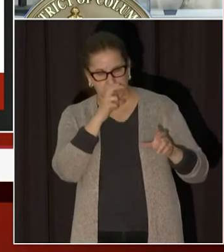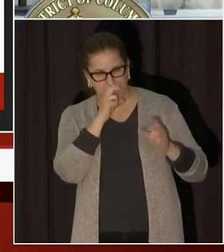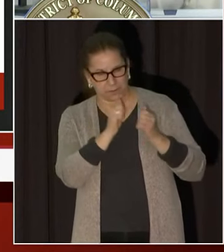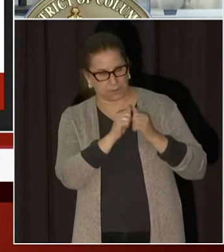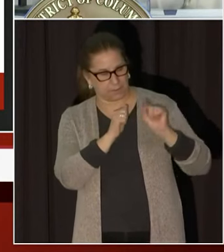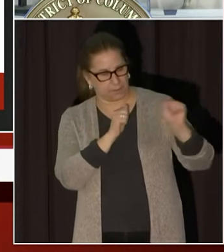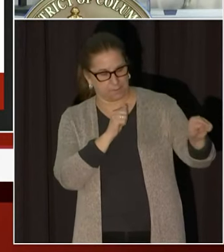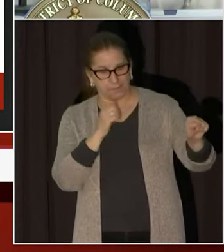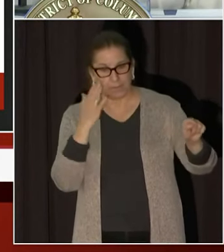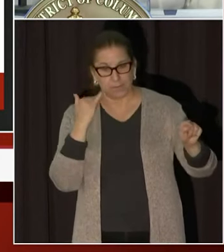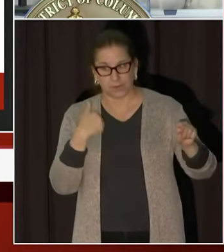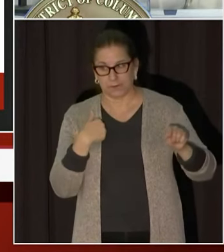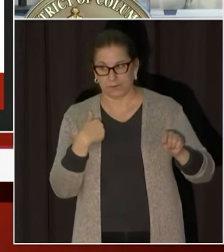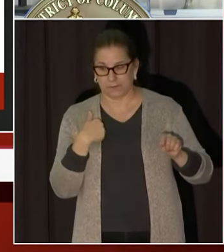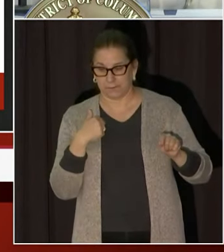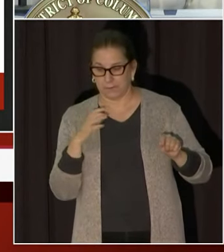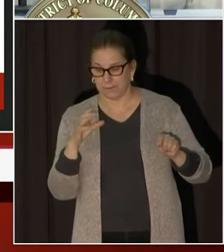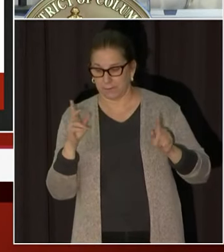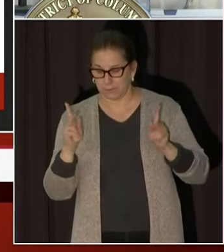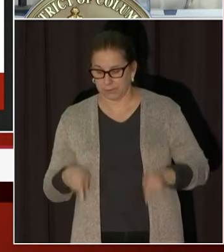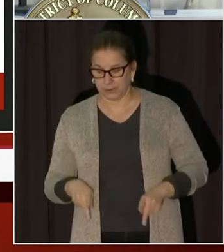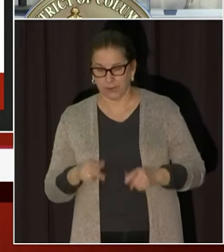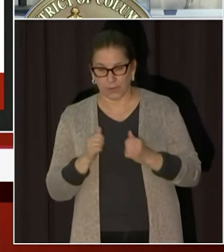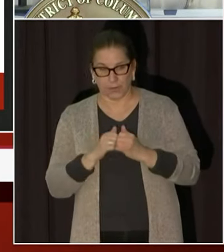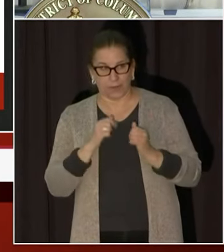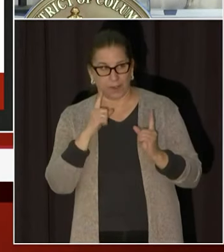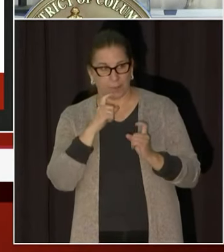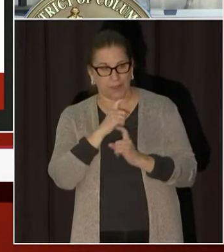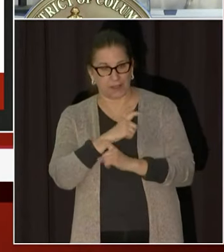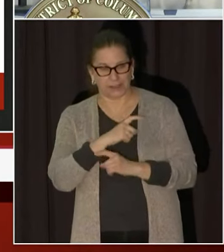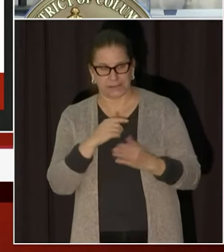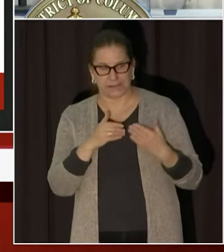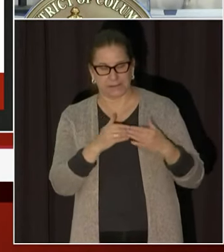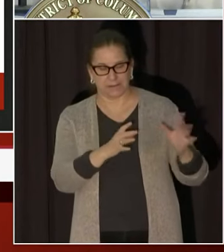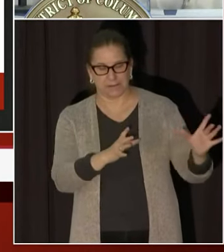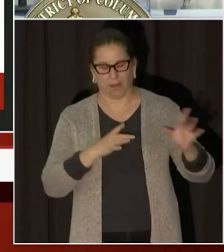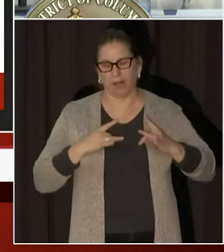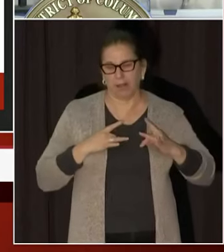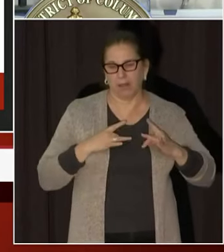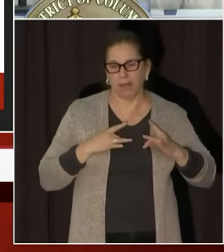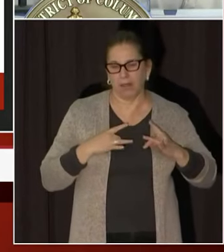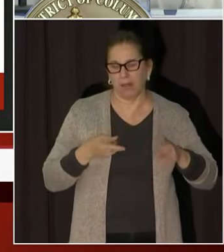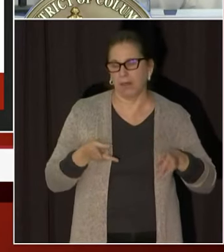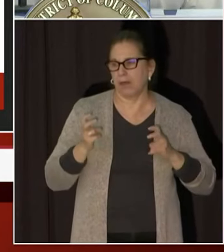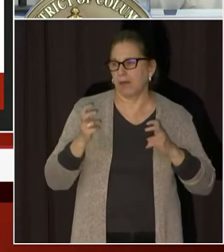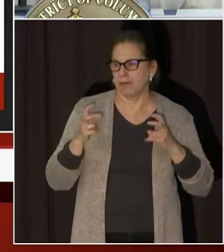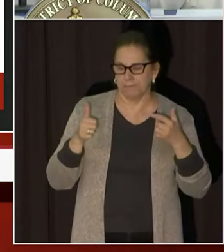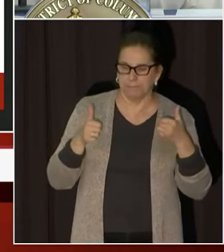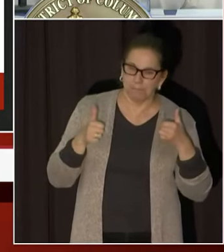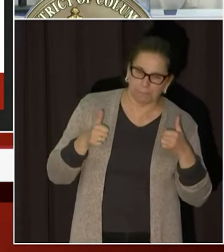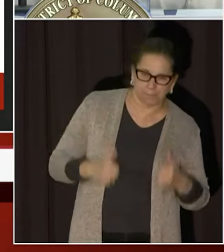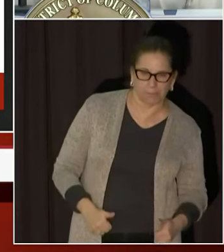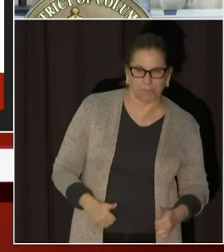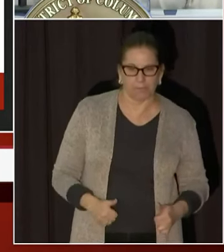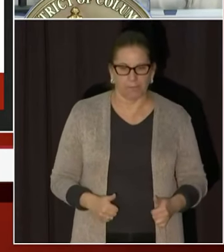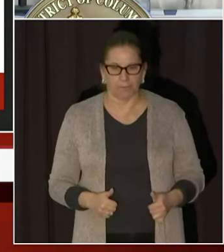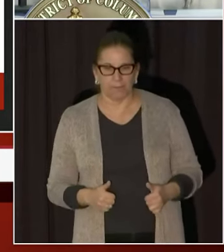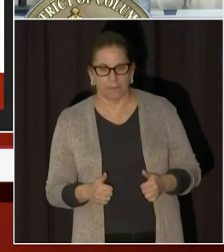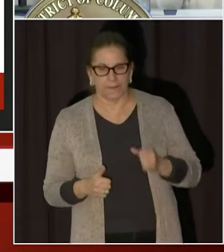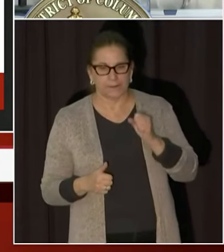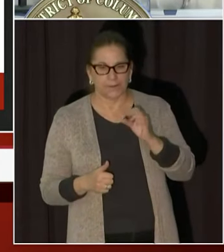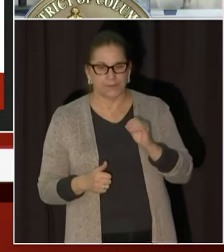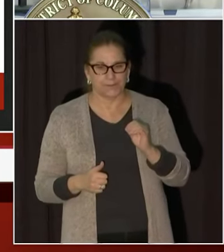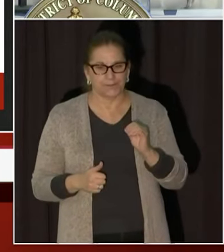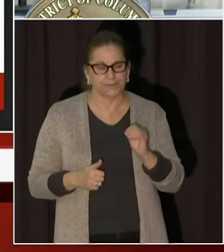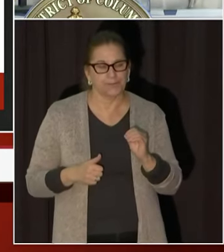And we need to be very clear about that. Or they need to be reminding you that you have to stay